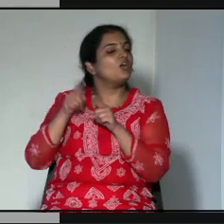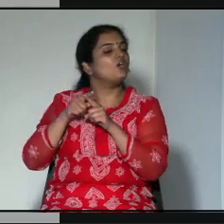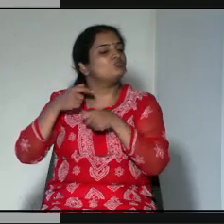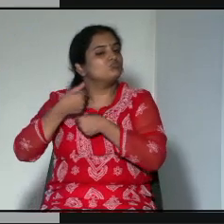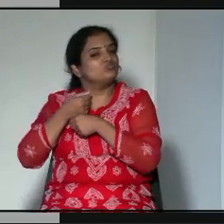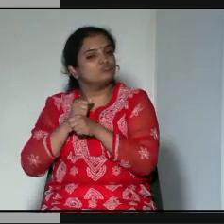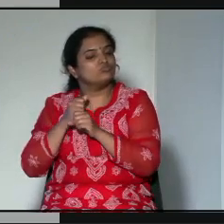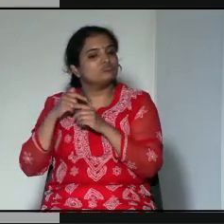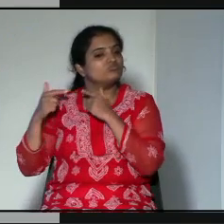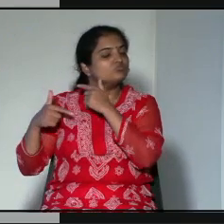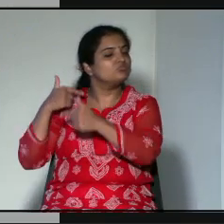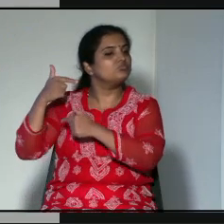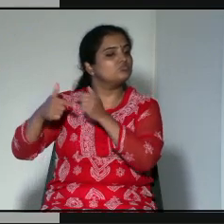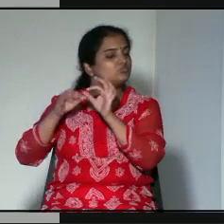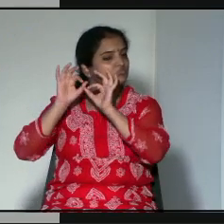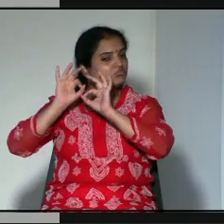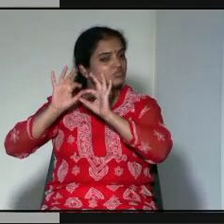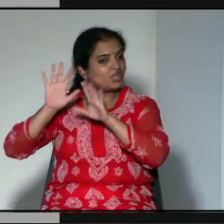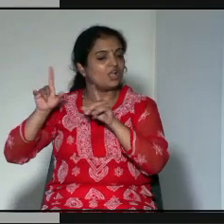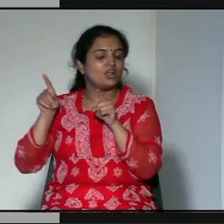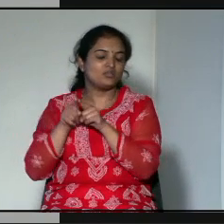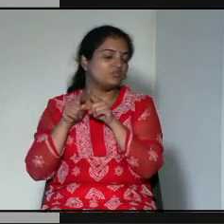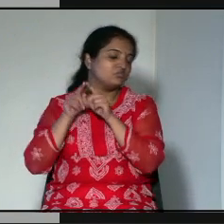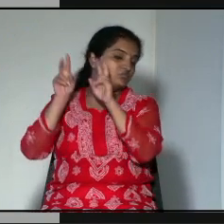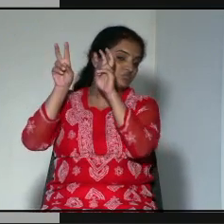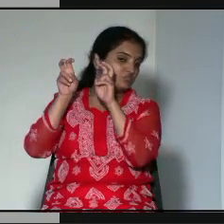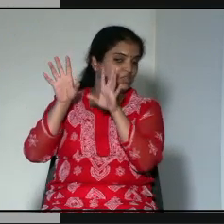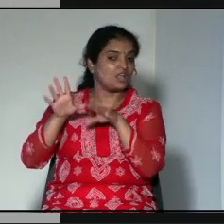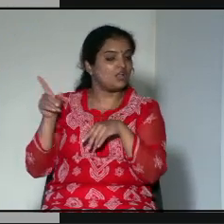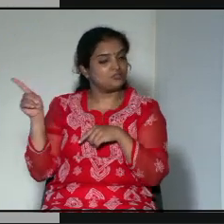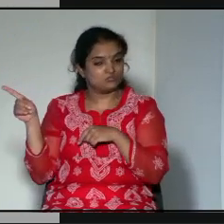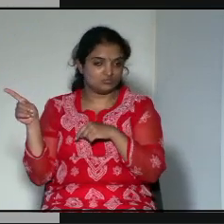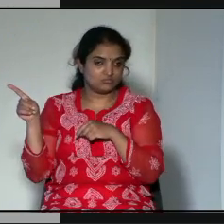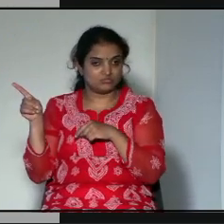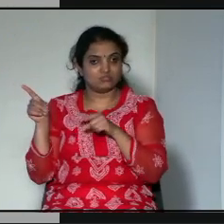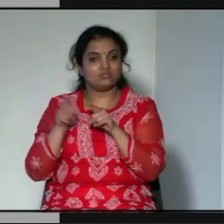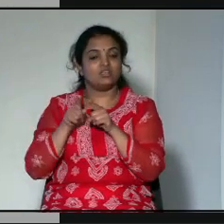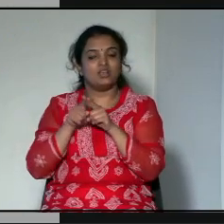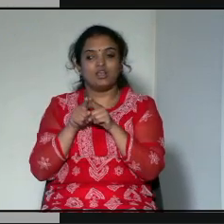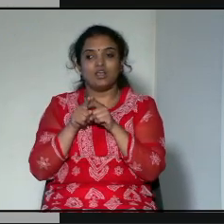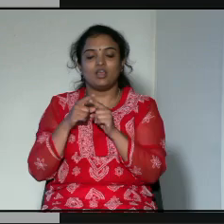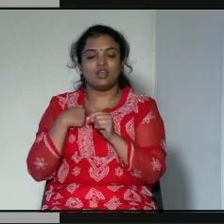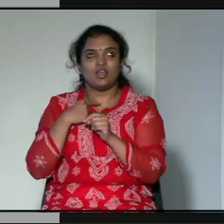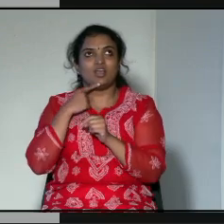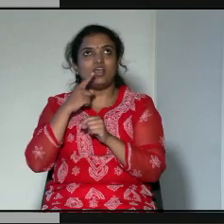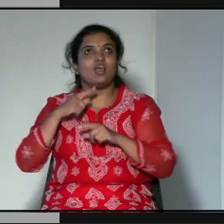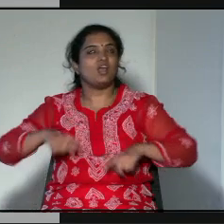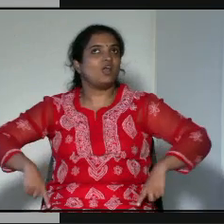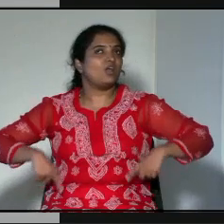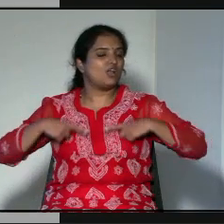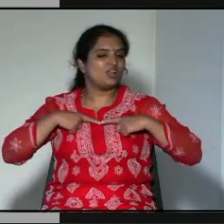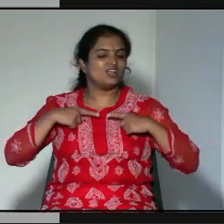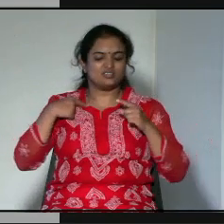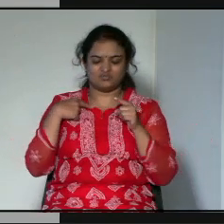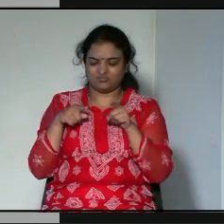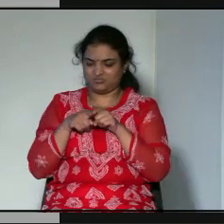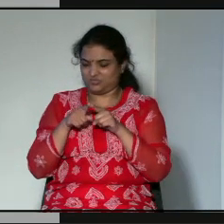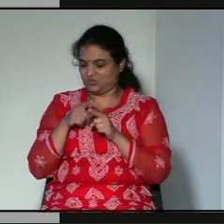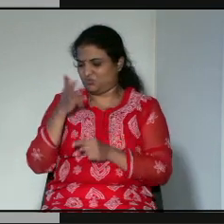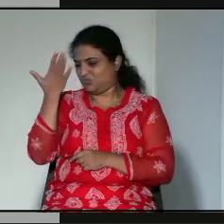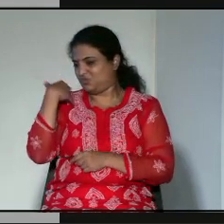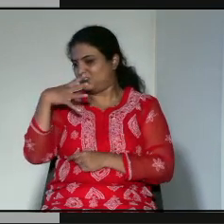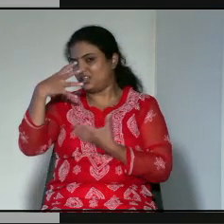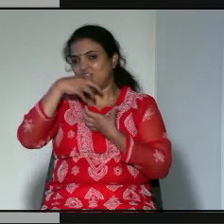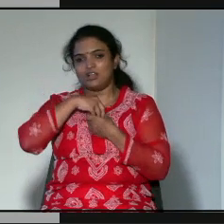and surviving on that." End quote. She was aware, though, that such a life was not one she was born into, but one she wished